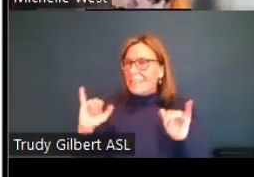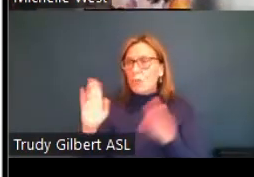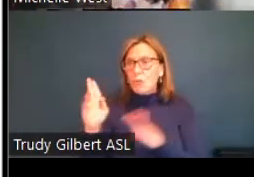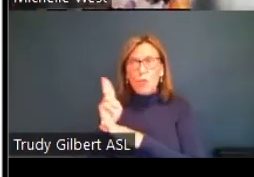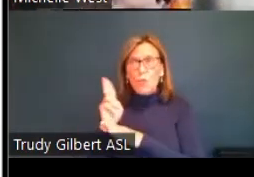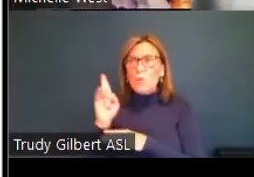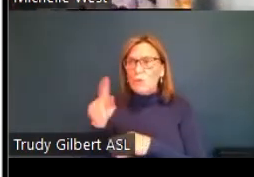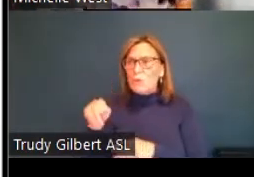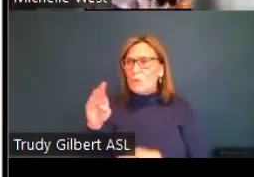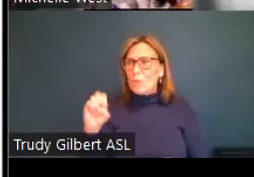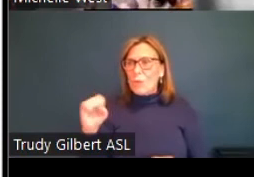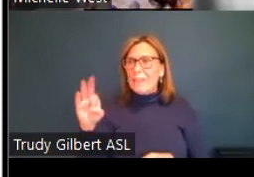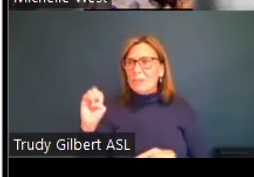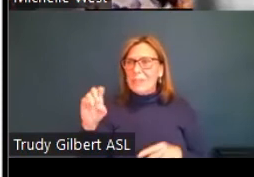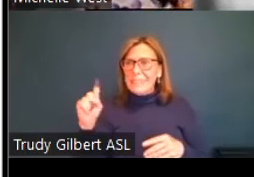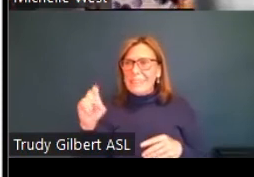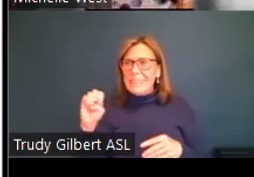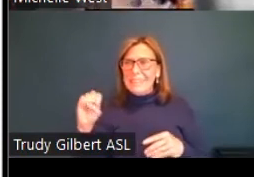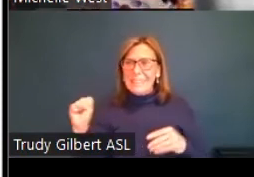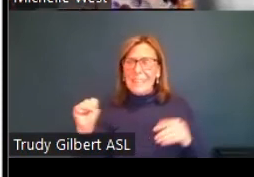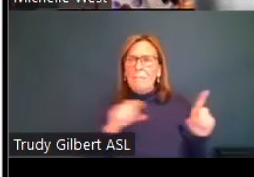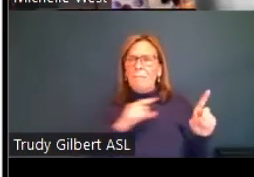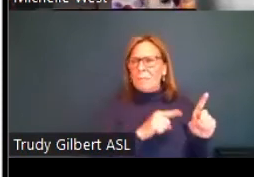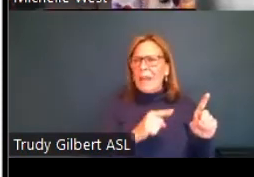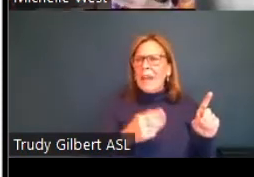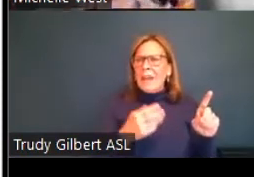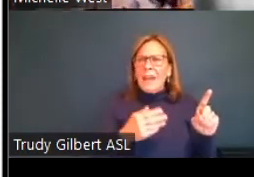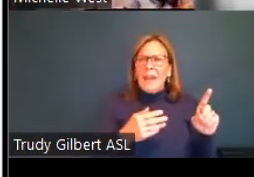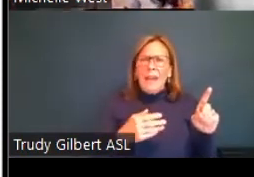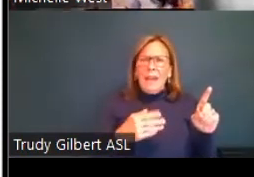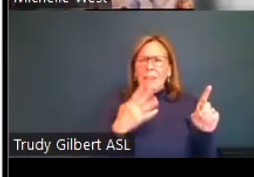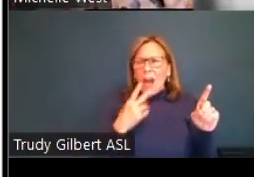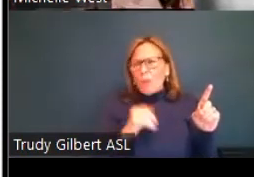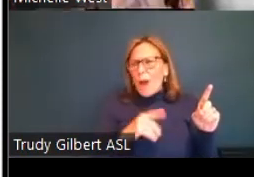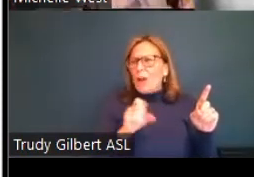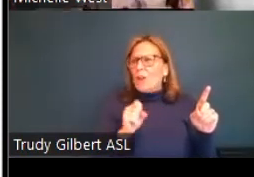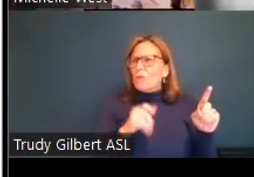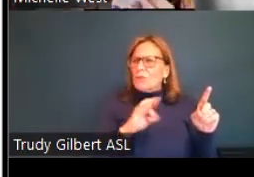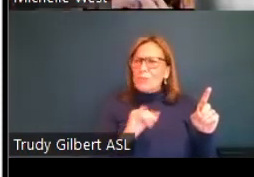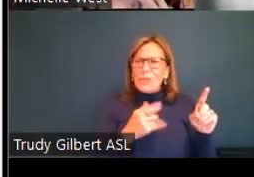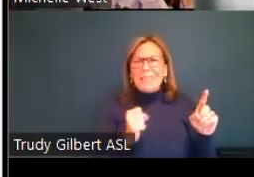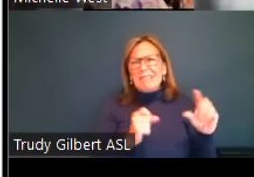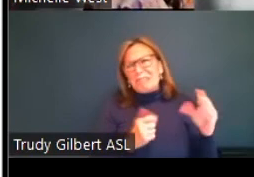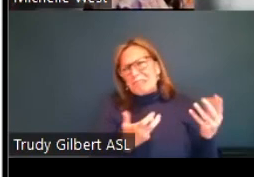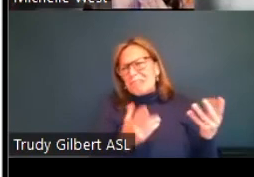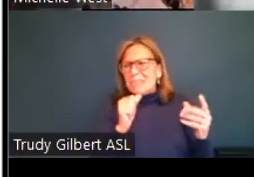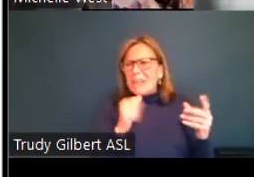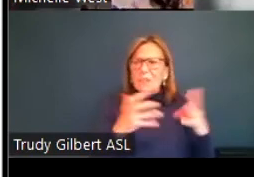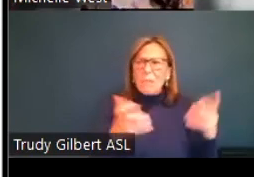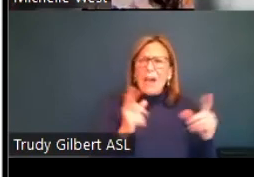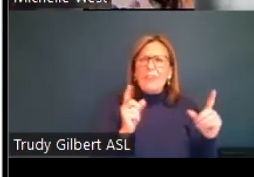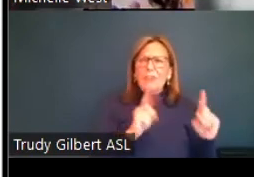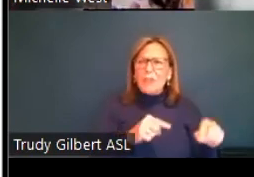Colorado Springs, we're a medium-sized city, not so much. You go to coffee, you get their cell